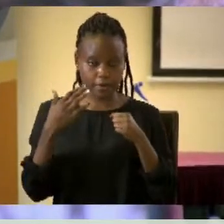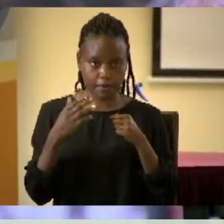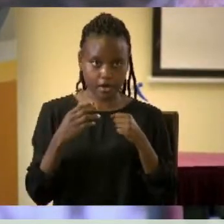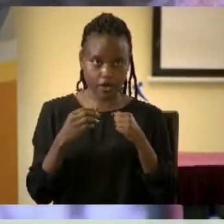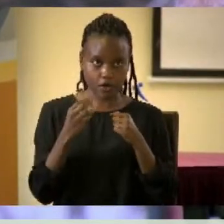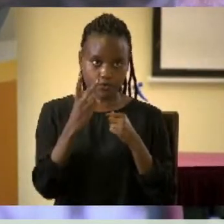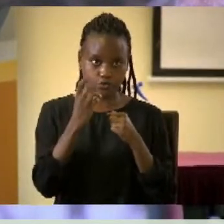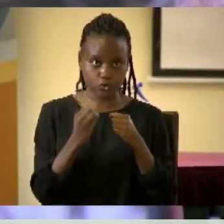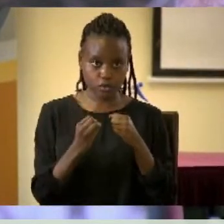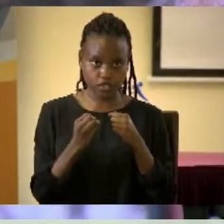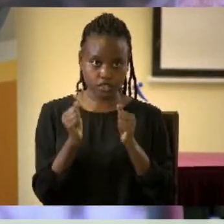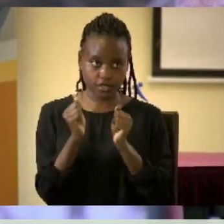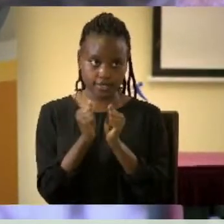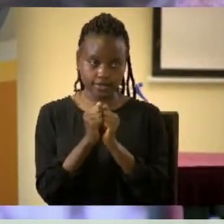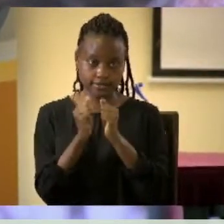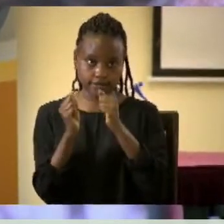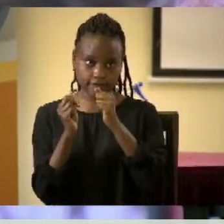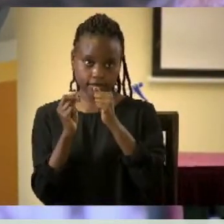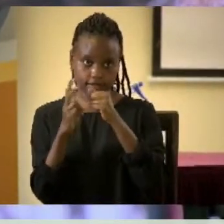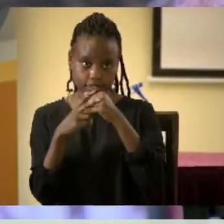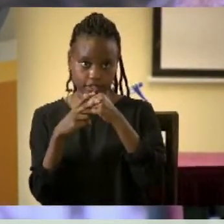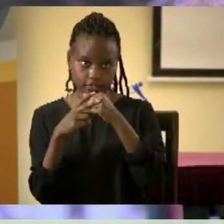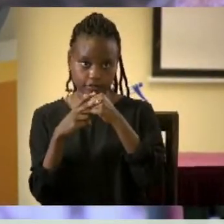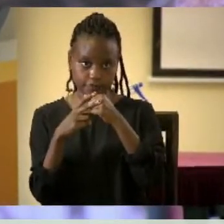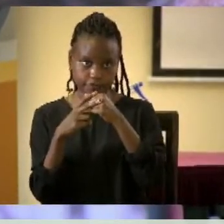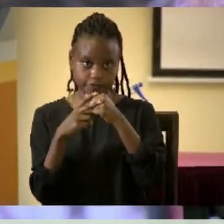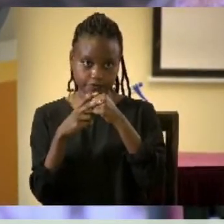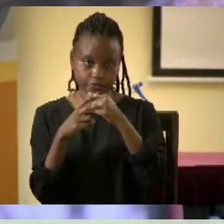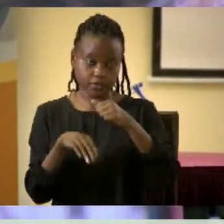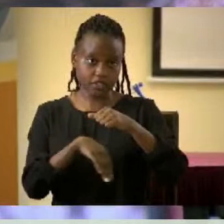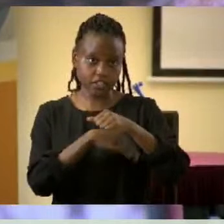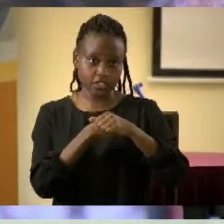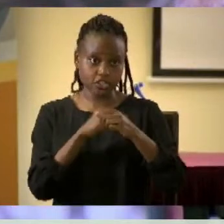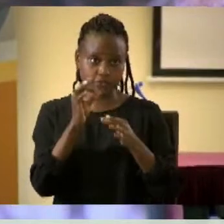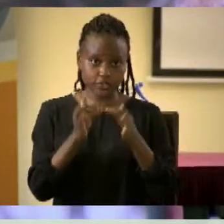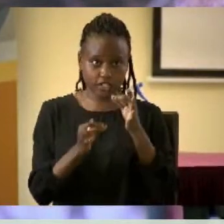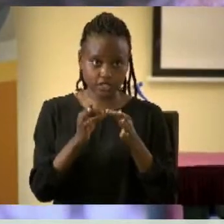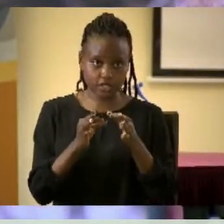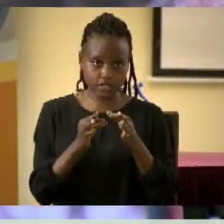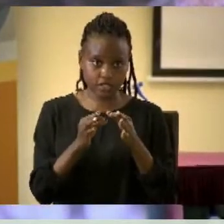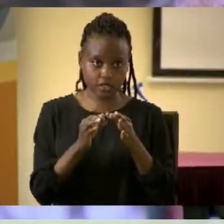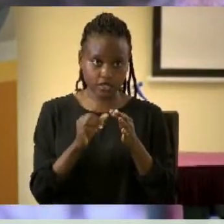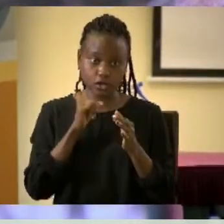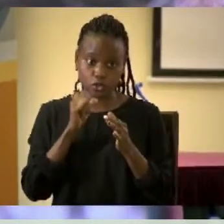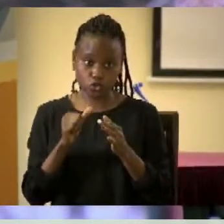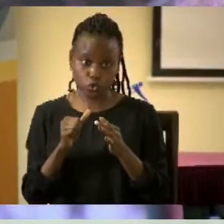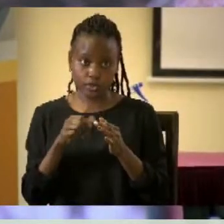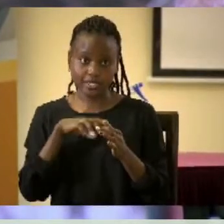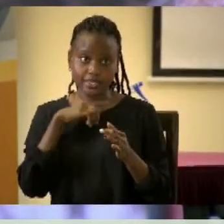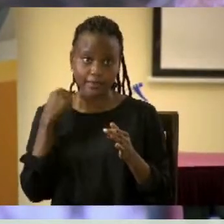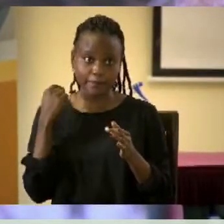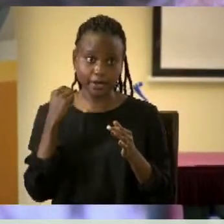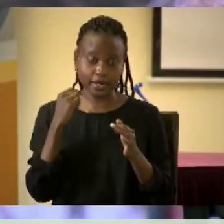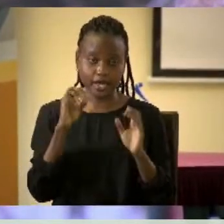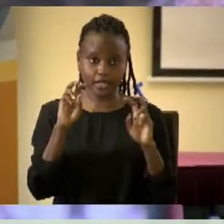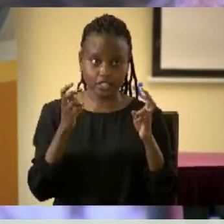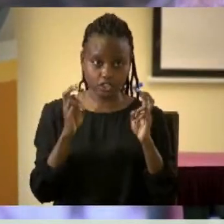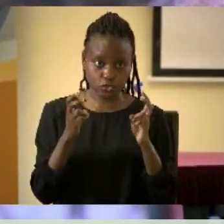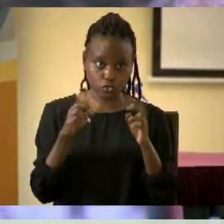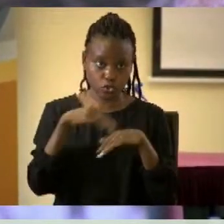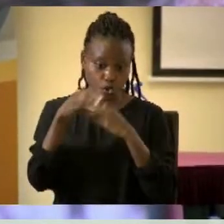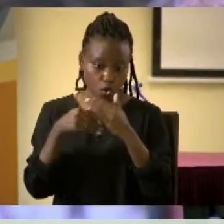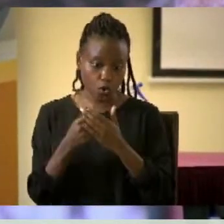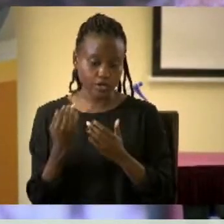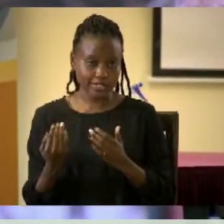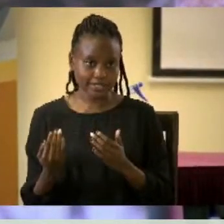the former Chief Justice also issued a directive that apart from the murder trials, all children in conflict with the law must